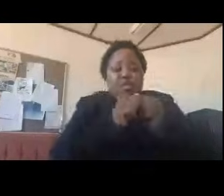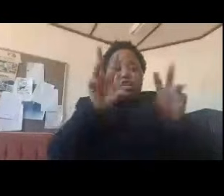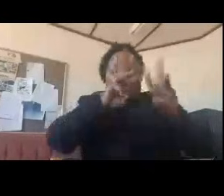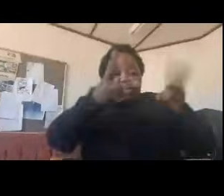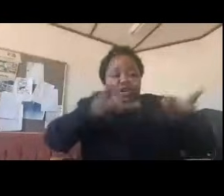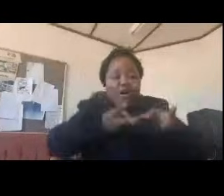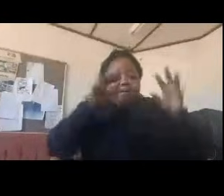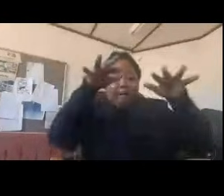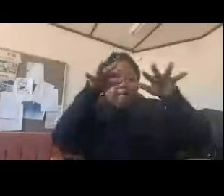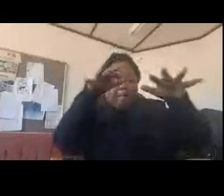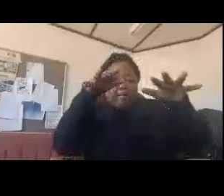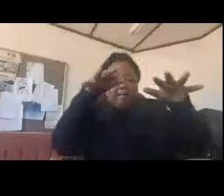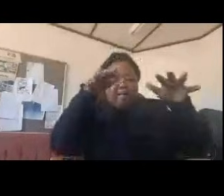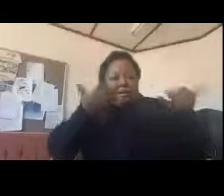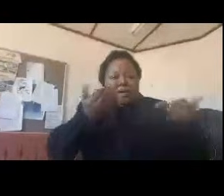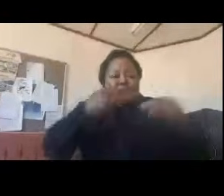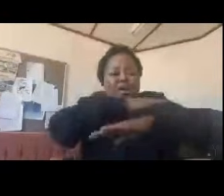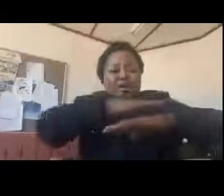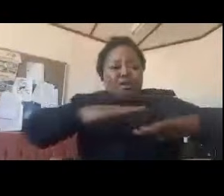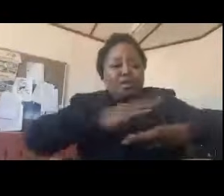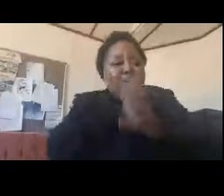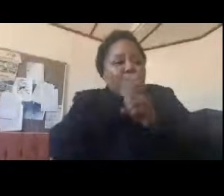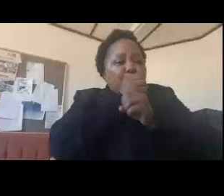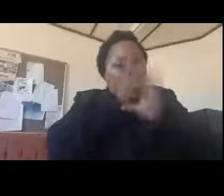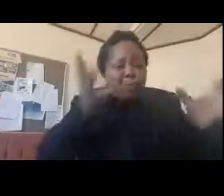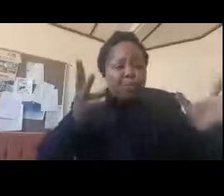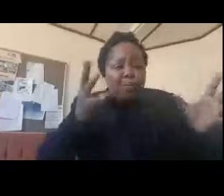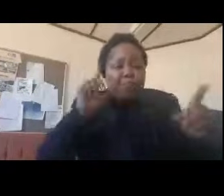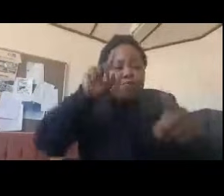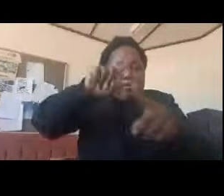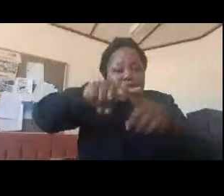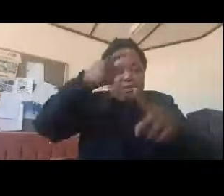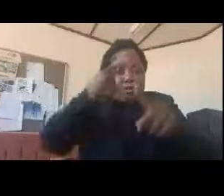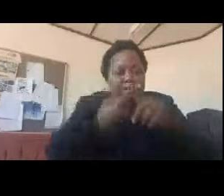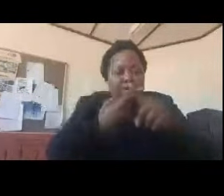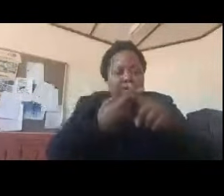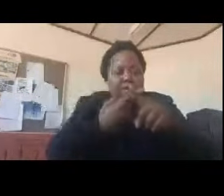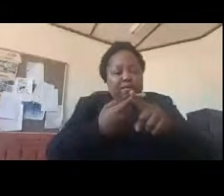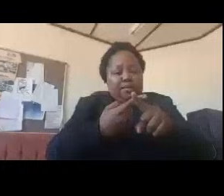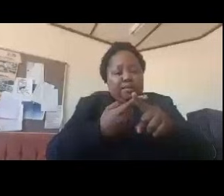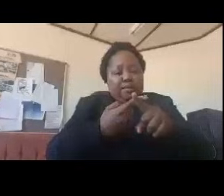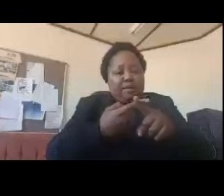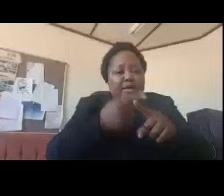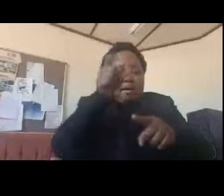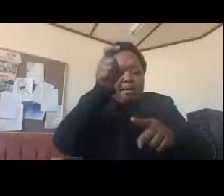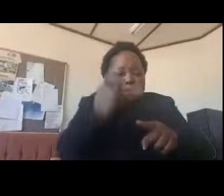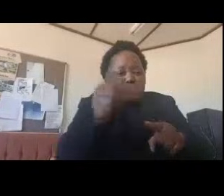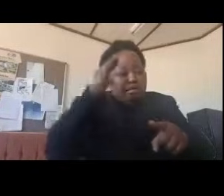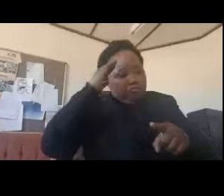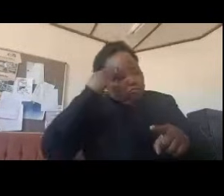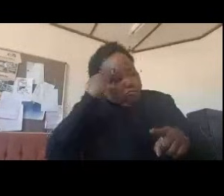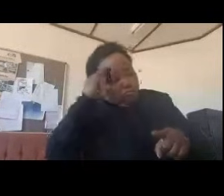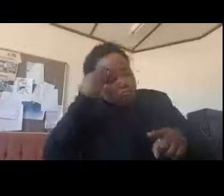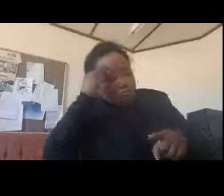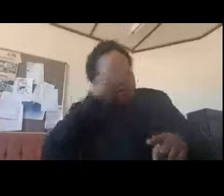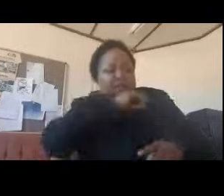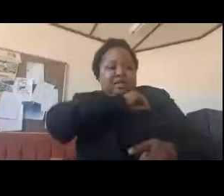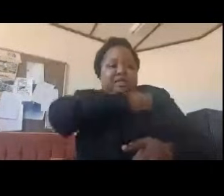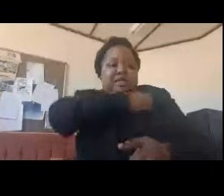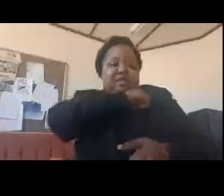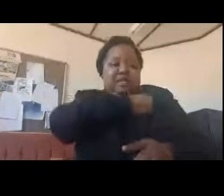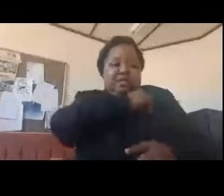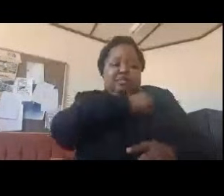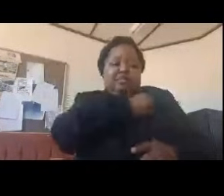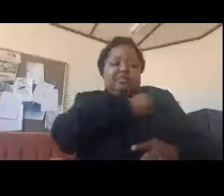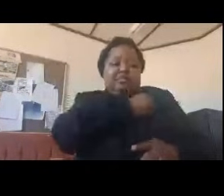accessible. I want to make an example of consider somebody with intellectual disability, who for him or